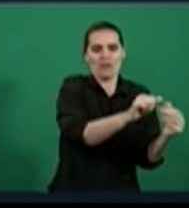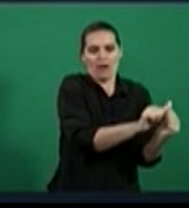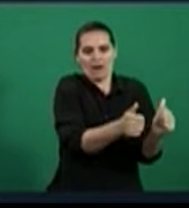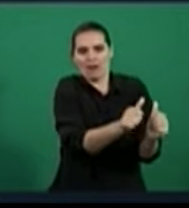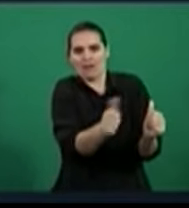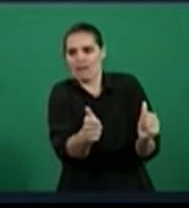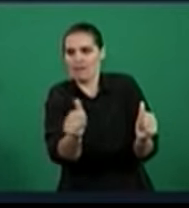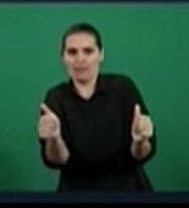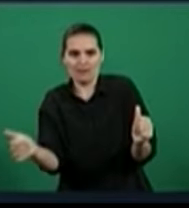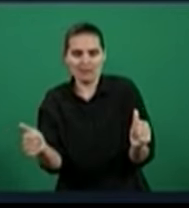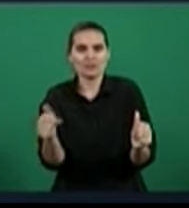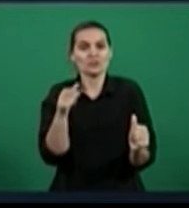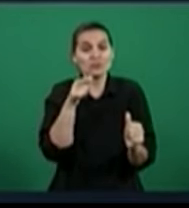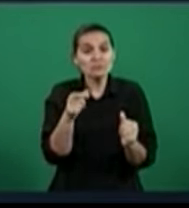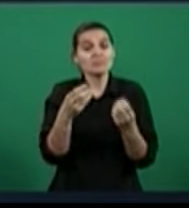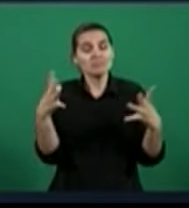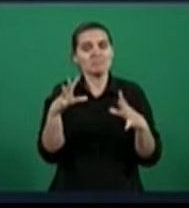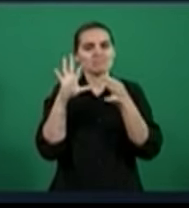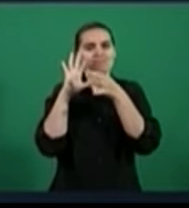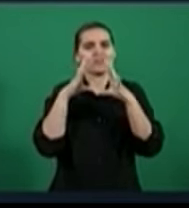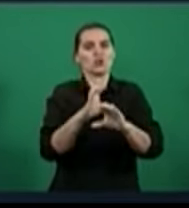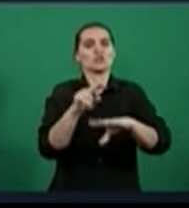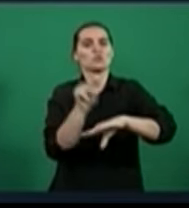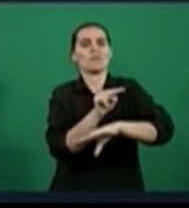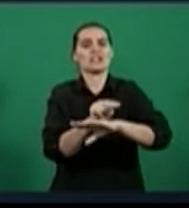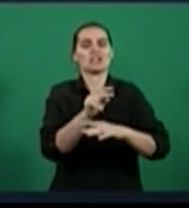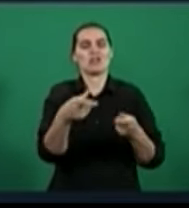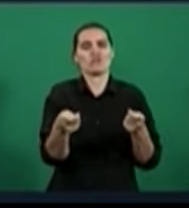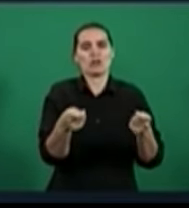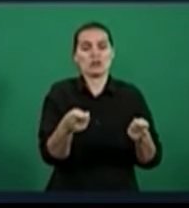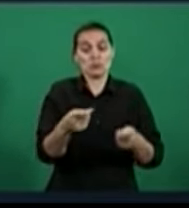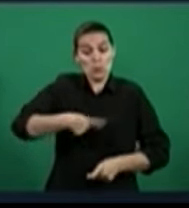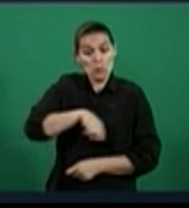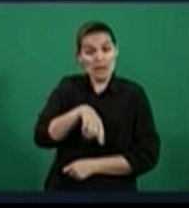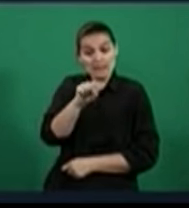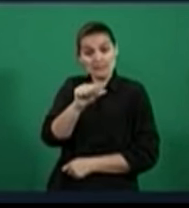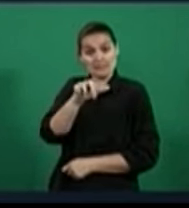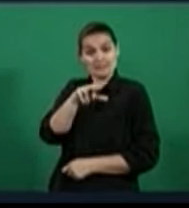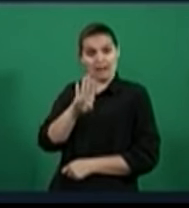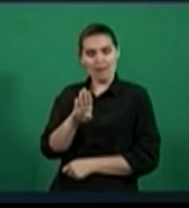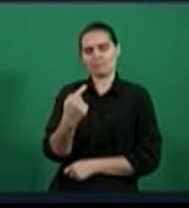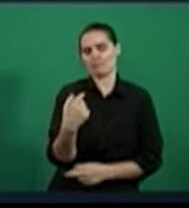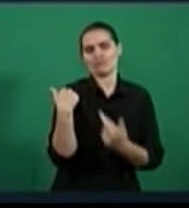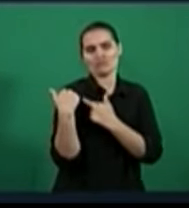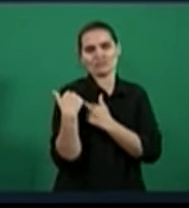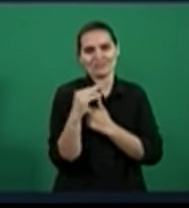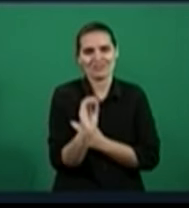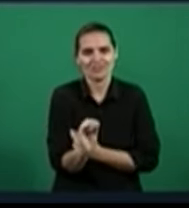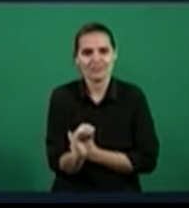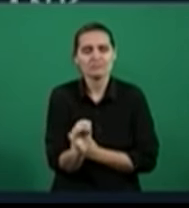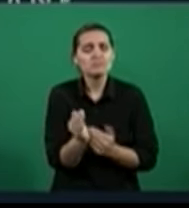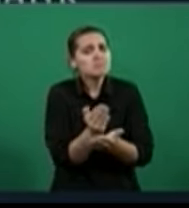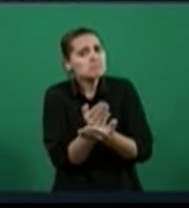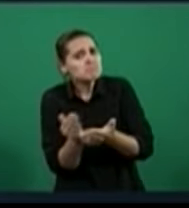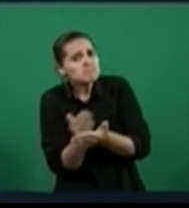and regulation. And that's the area in which we, the South African Reserve Bank, have got responsibility. Some